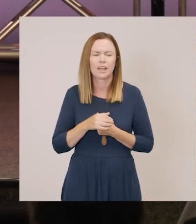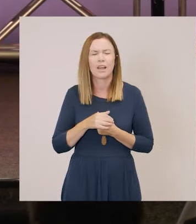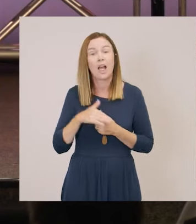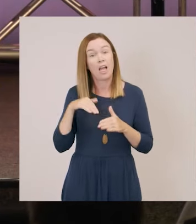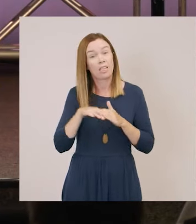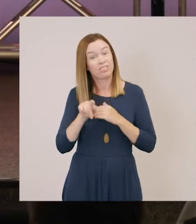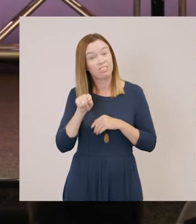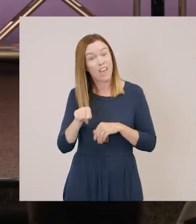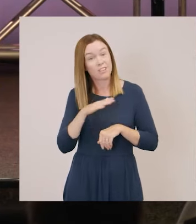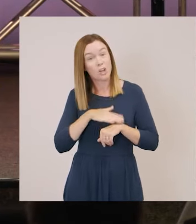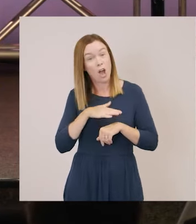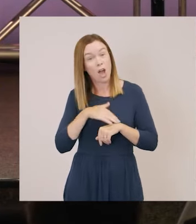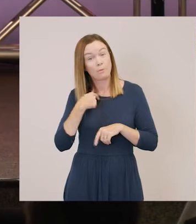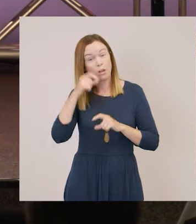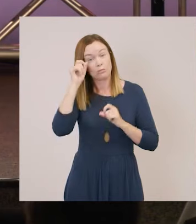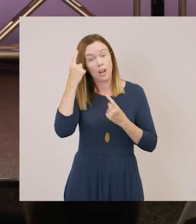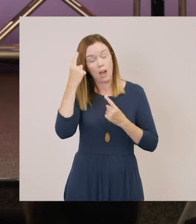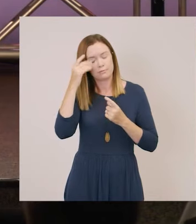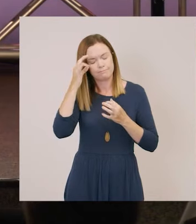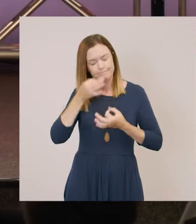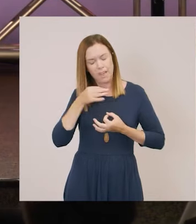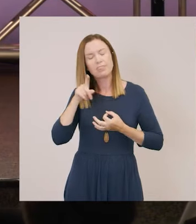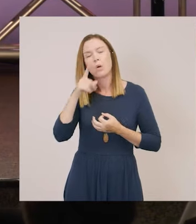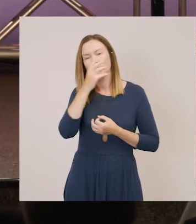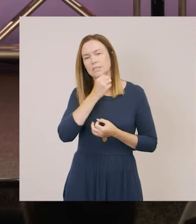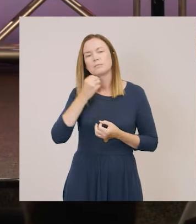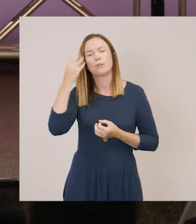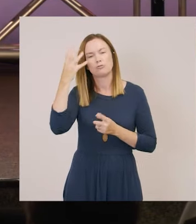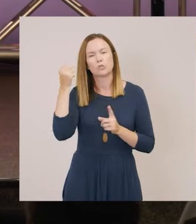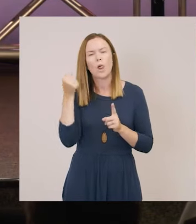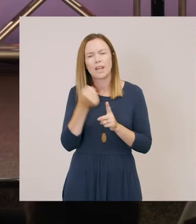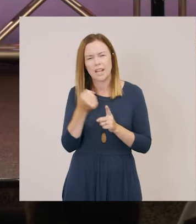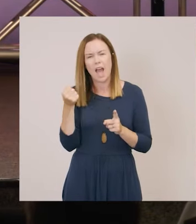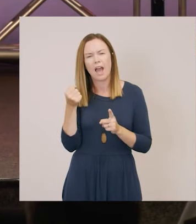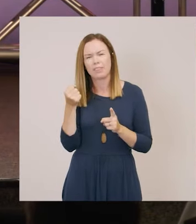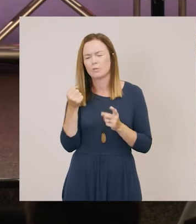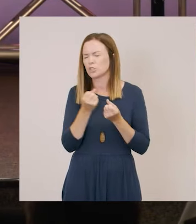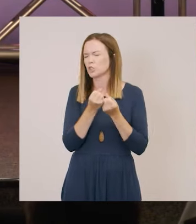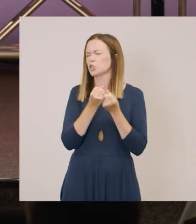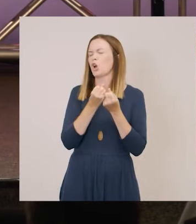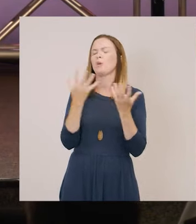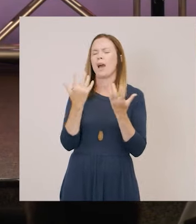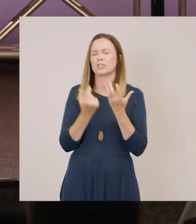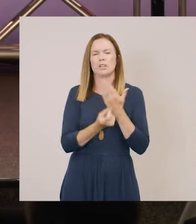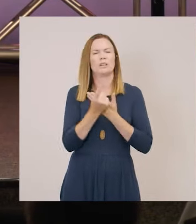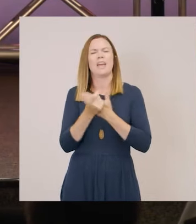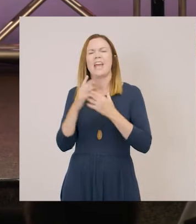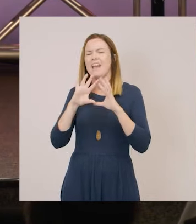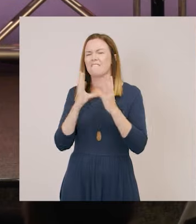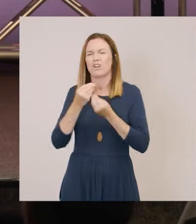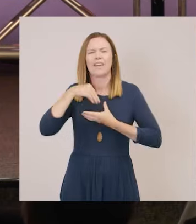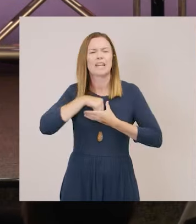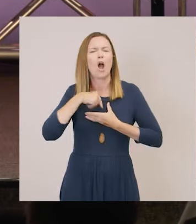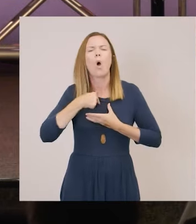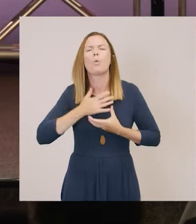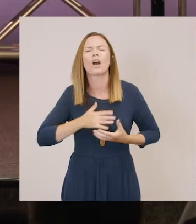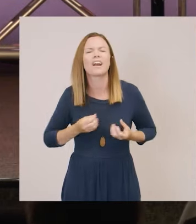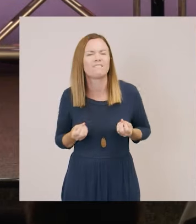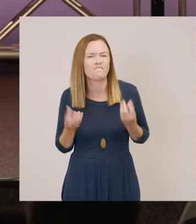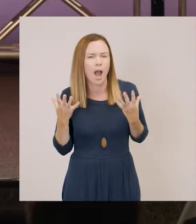I realized was that was spiritual attack. There was so much going on and everything inside of me just wanted to give up. The